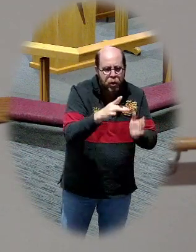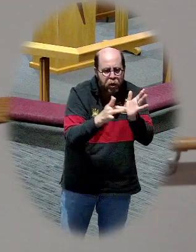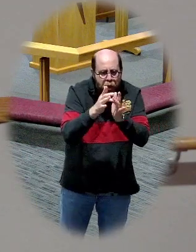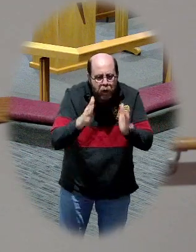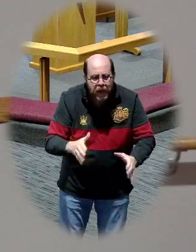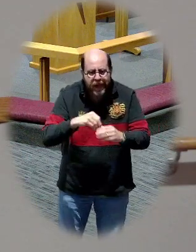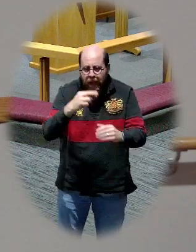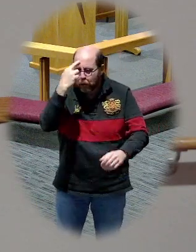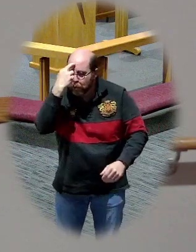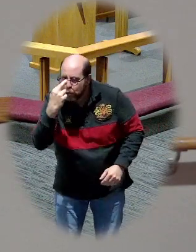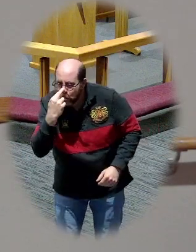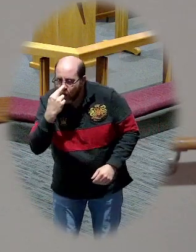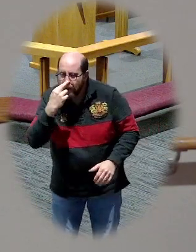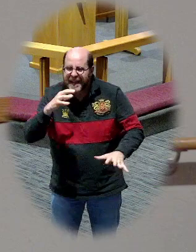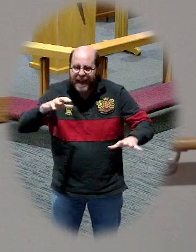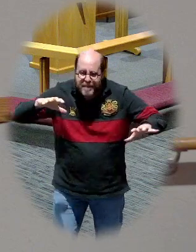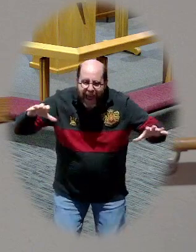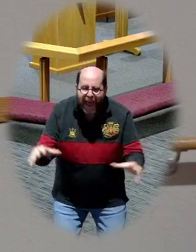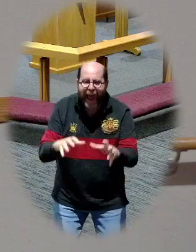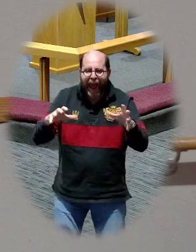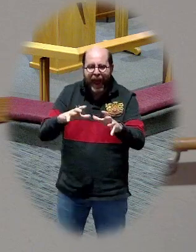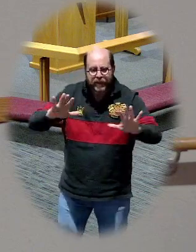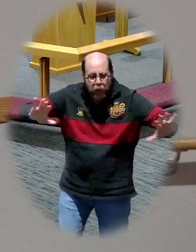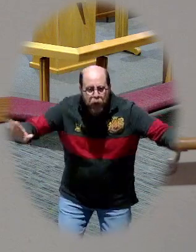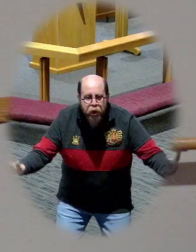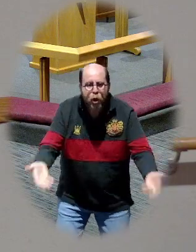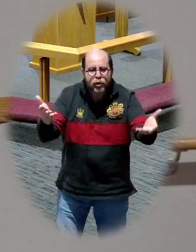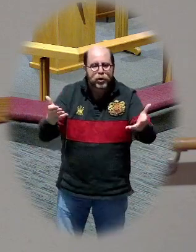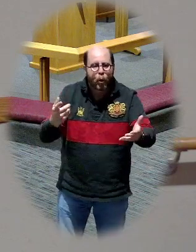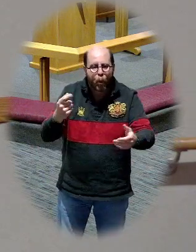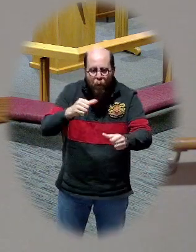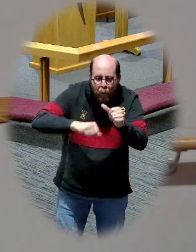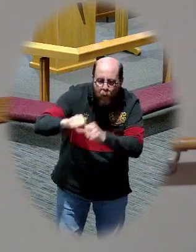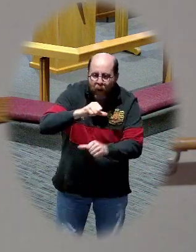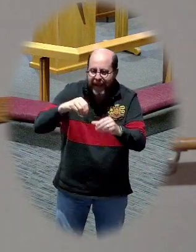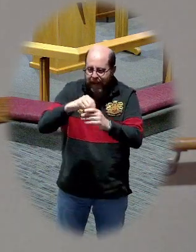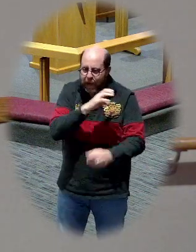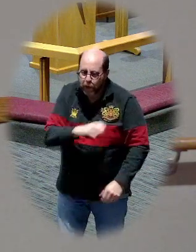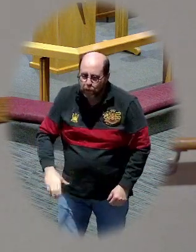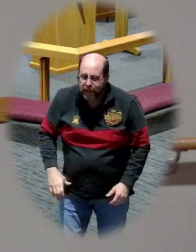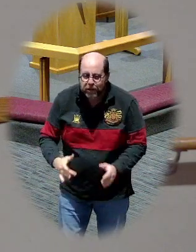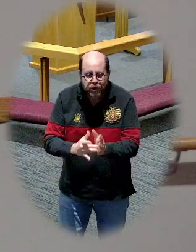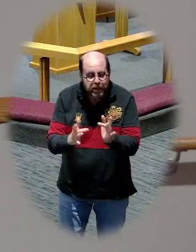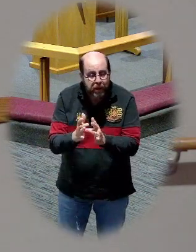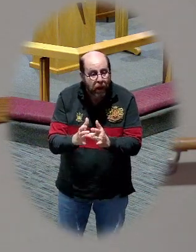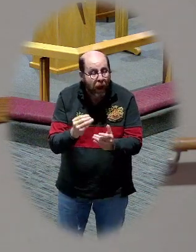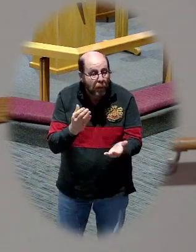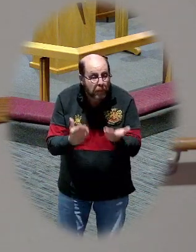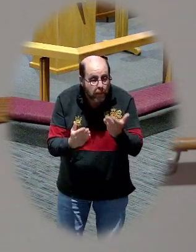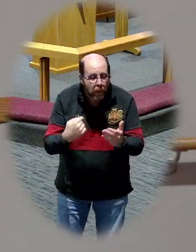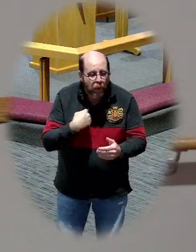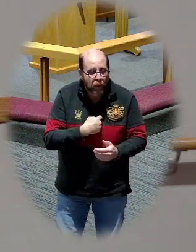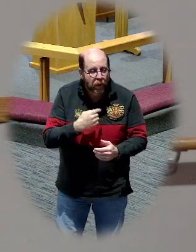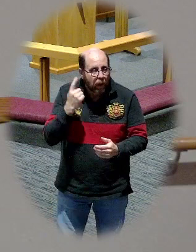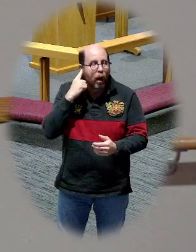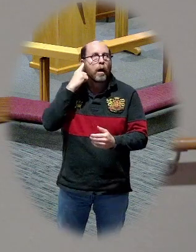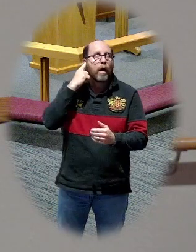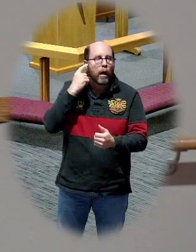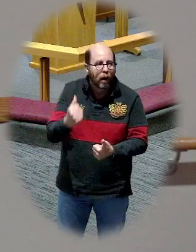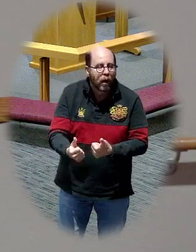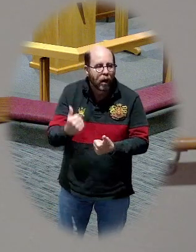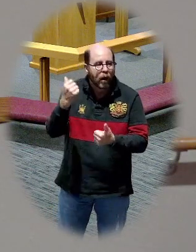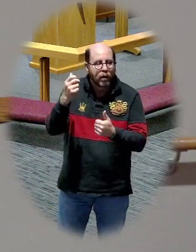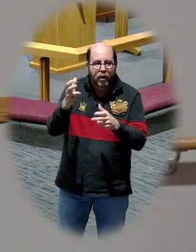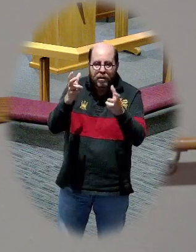to be active in that hope. Build one another up in Christ Jesus. And maybe we could hear the echo of